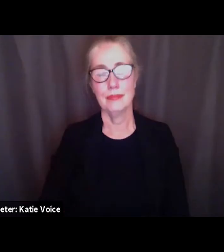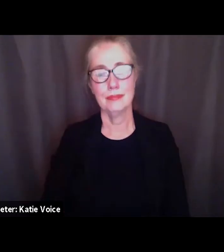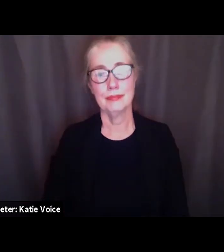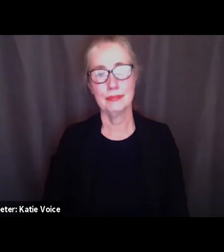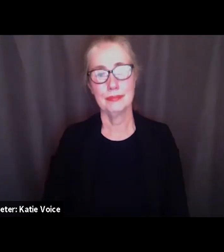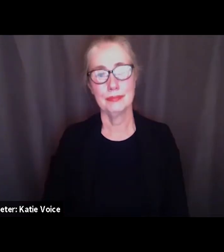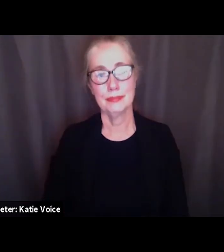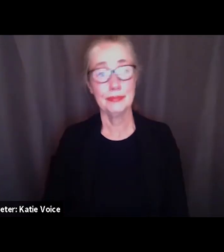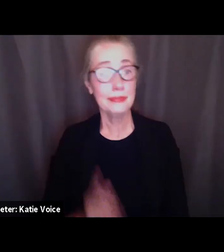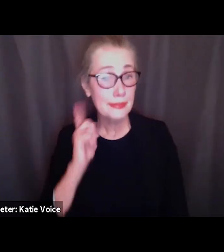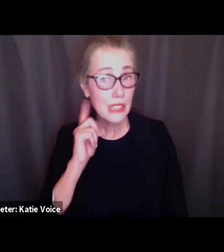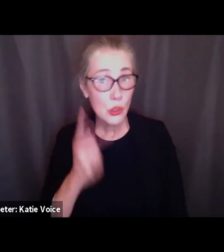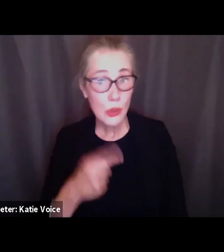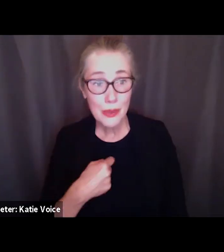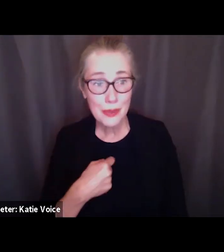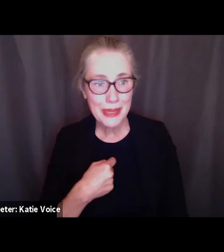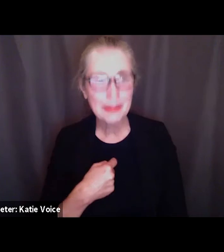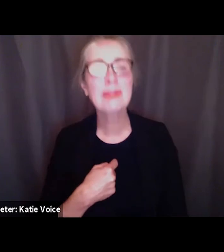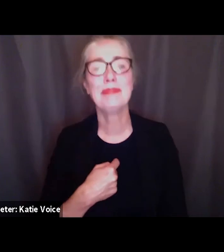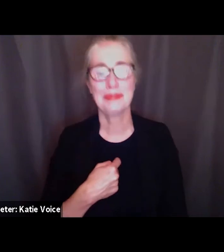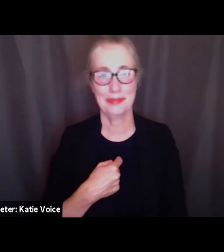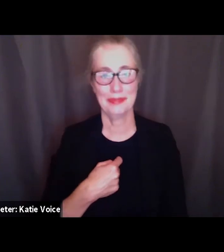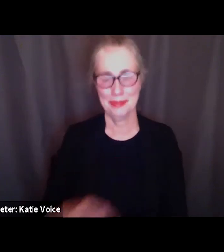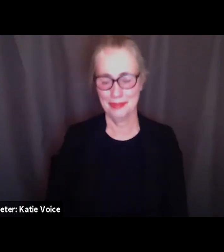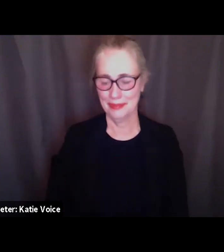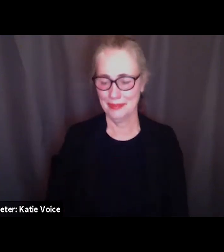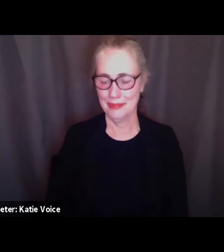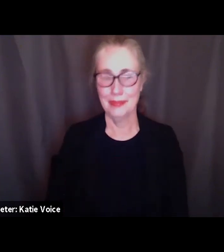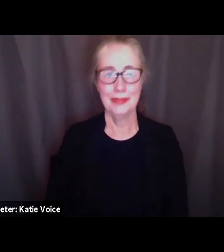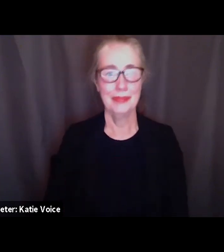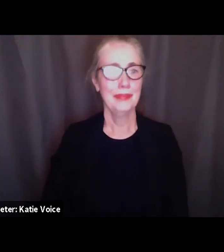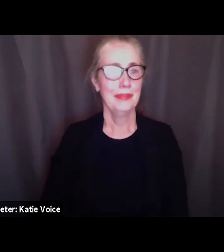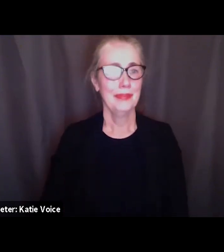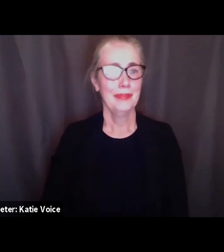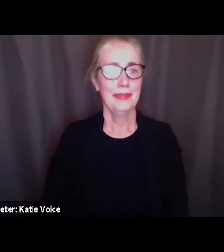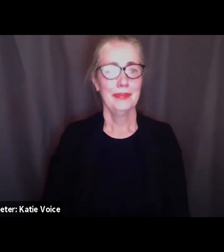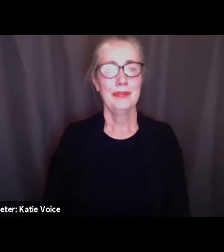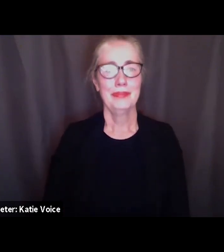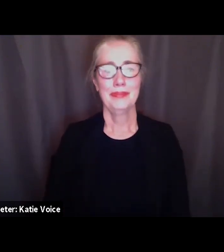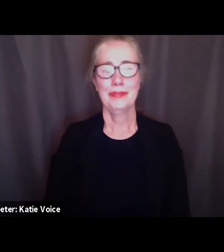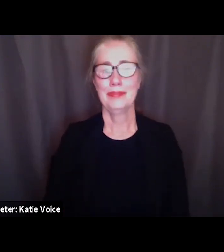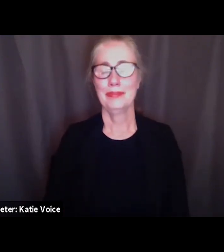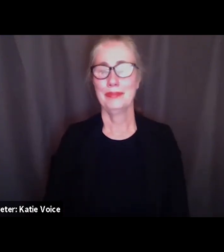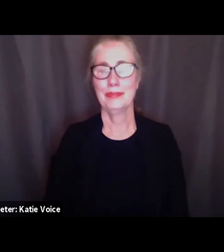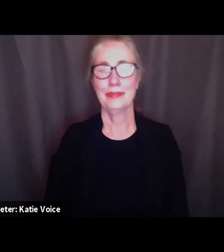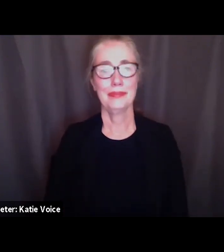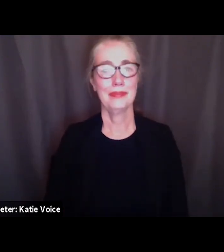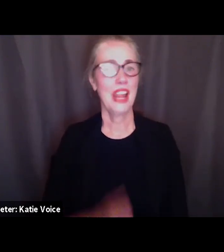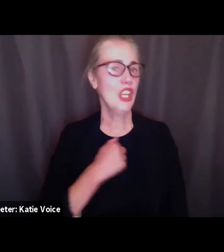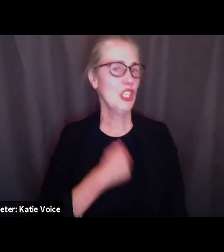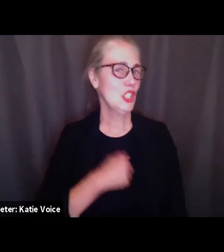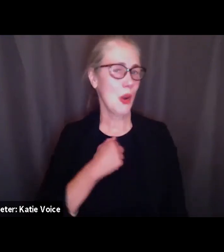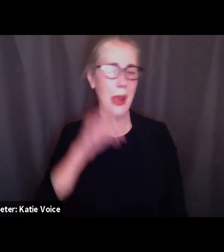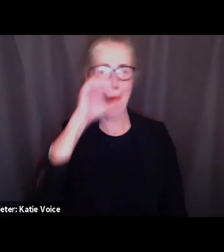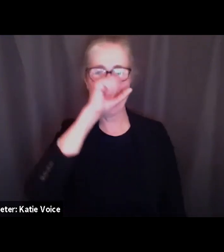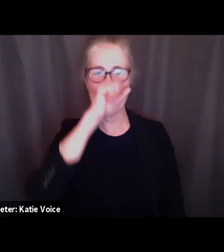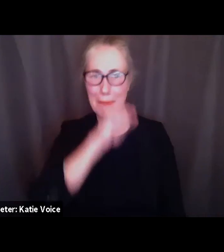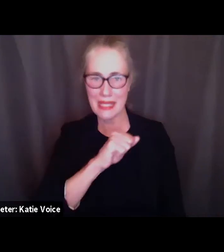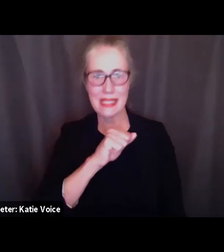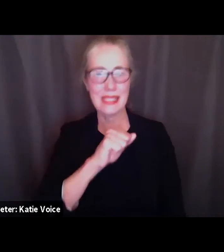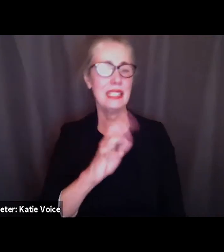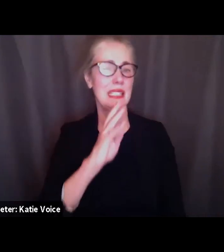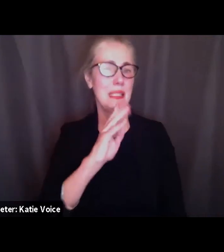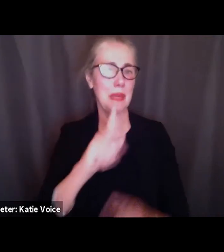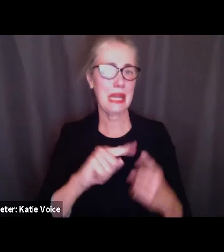Can you hear me? Yes, we can. Thank you. I'm sorry I missed my opportunity to speak last week about the school